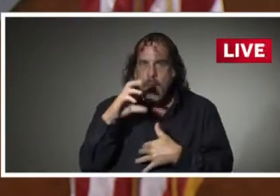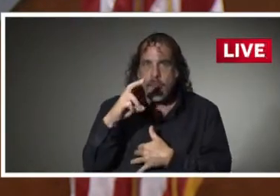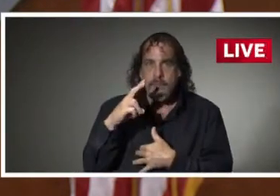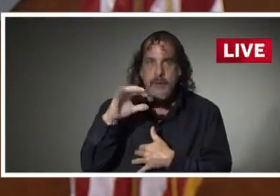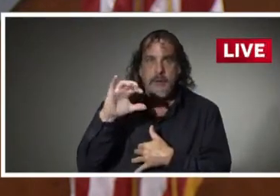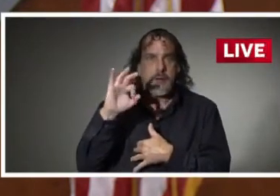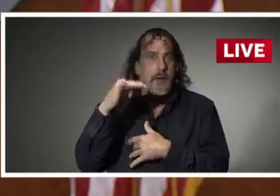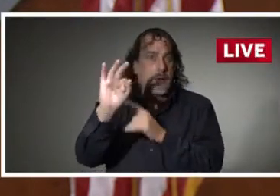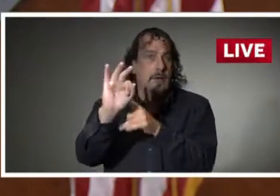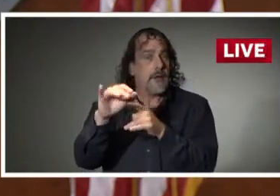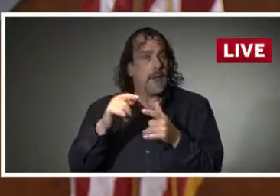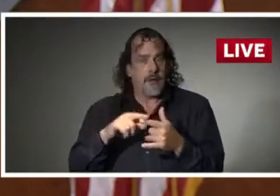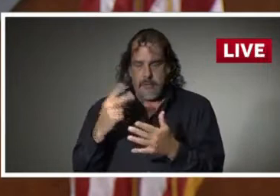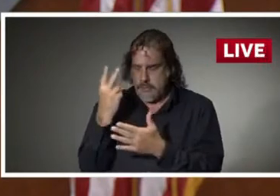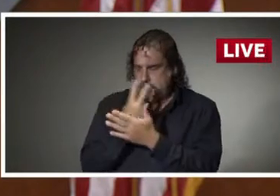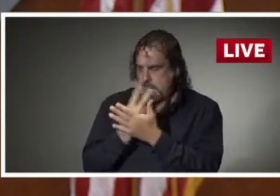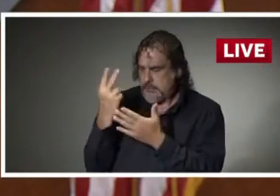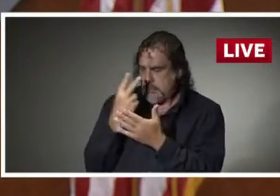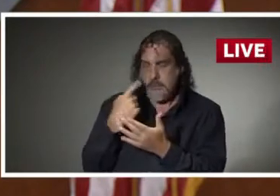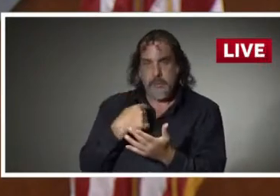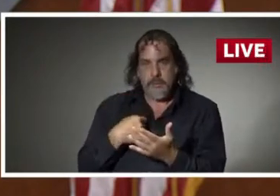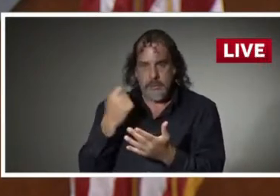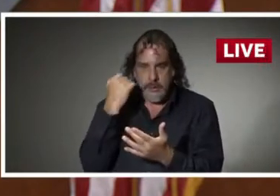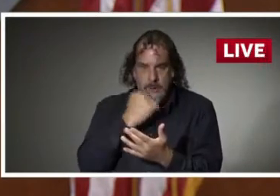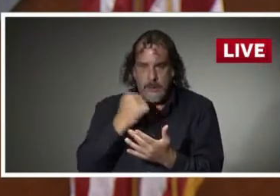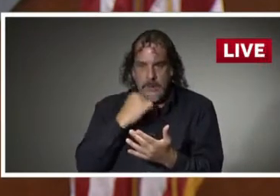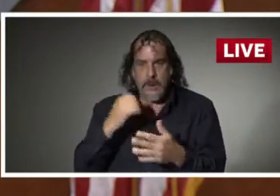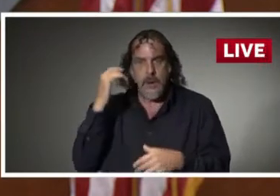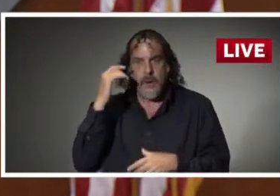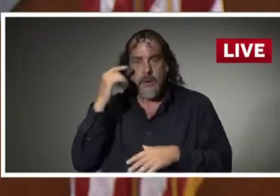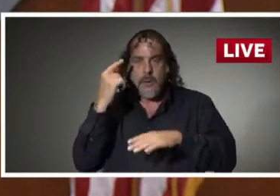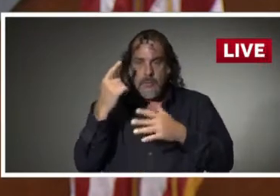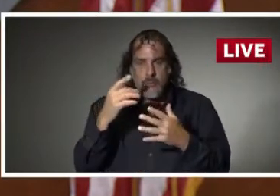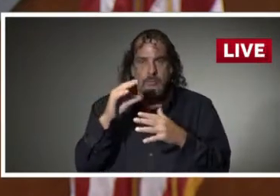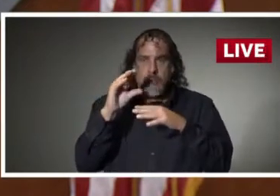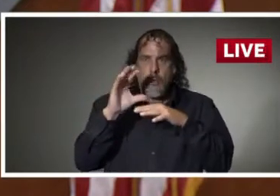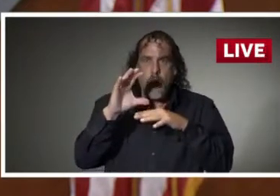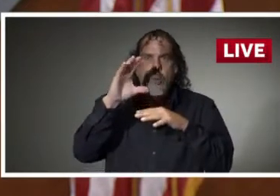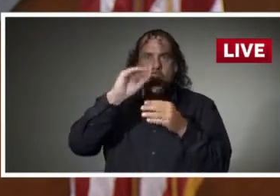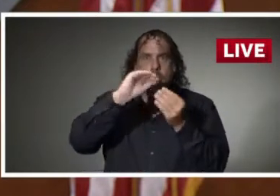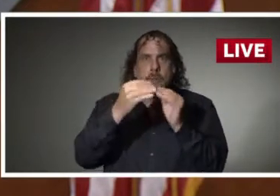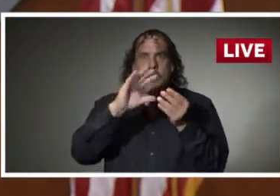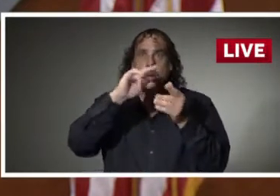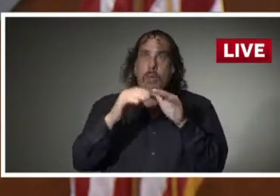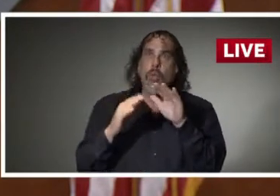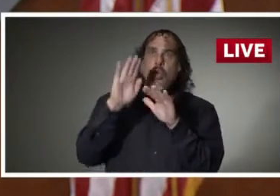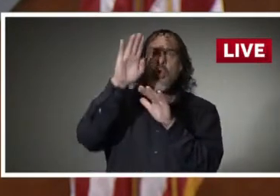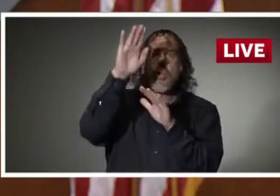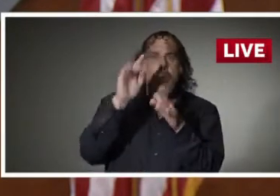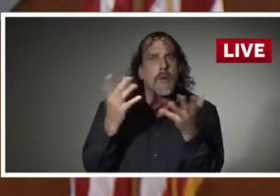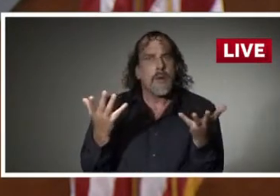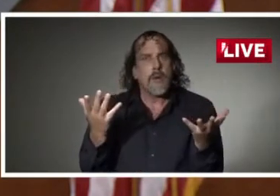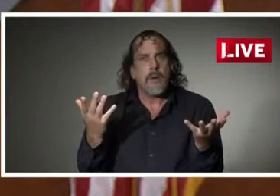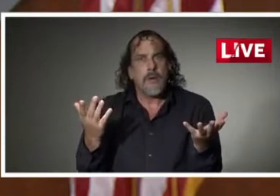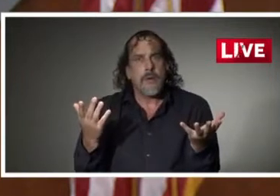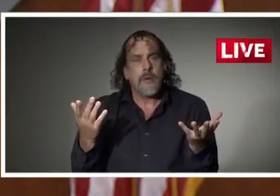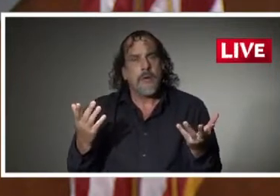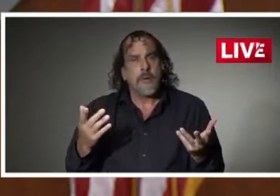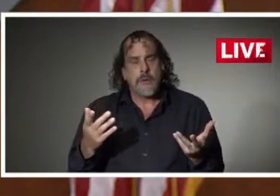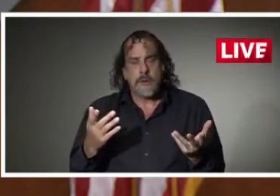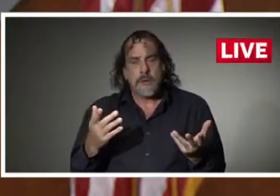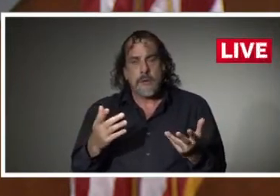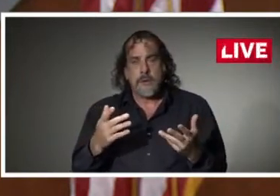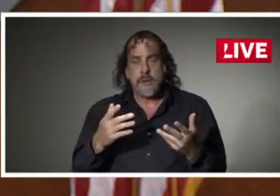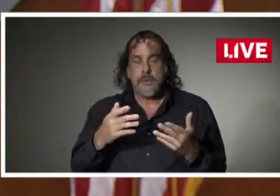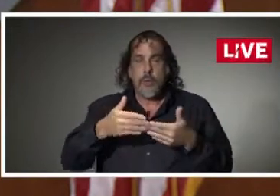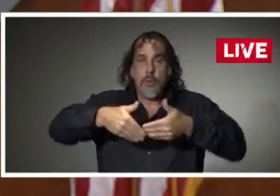the last 2 weeks, we have seen day after day of very, very high numbers. The fact is that the crunch on our